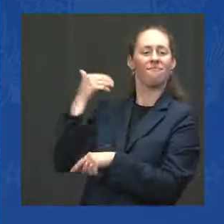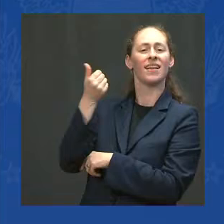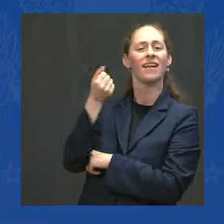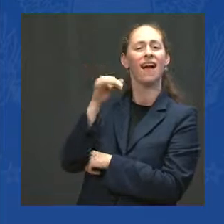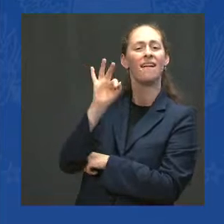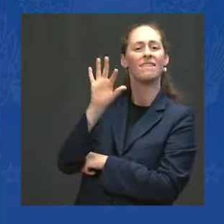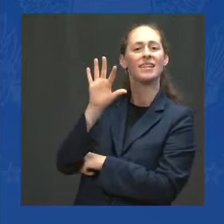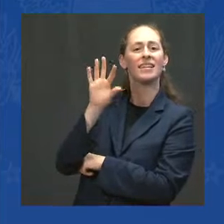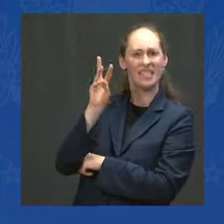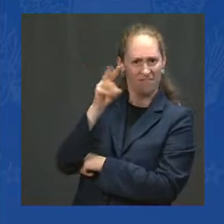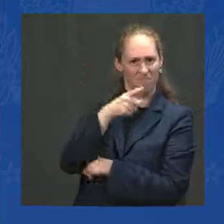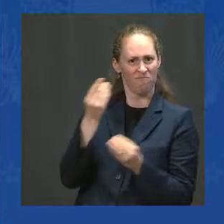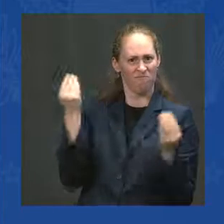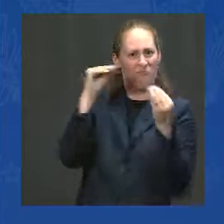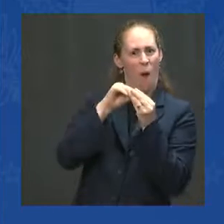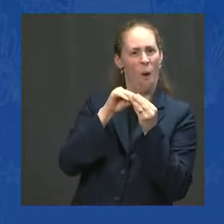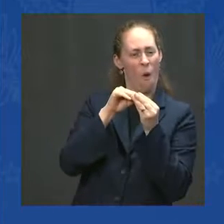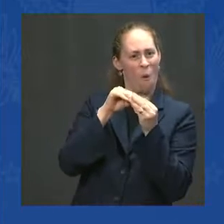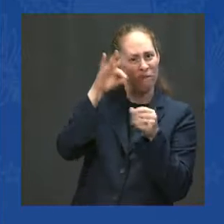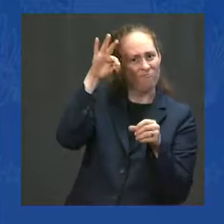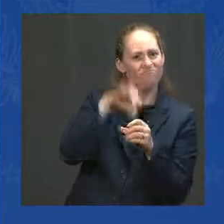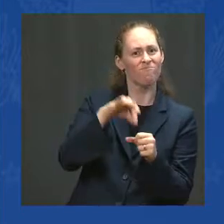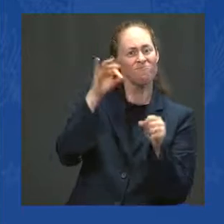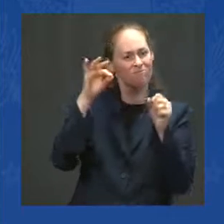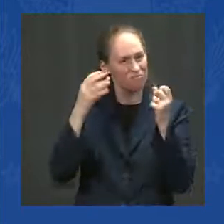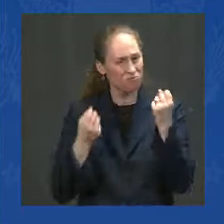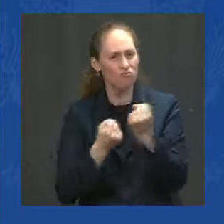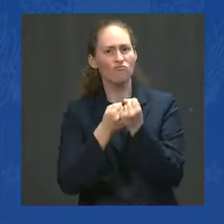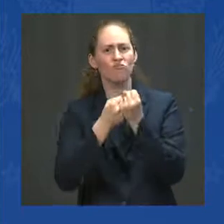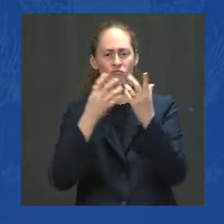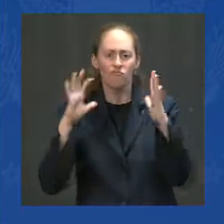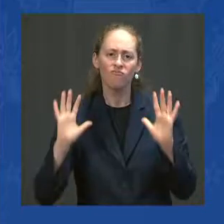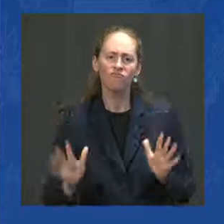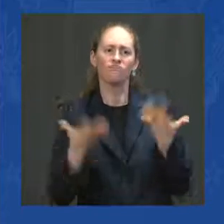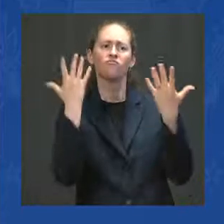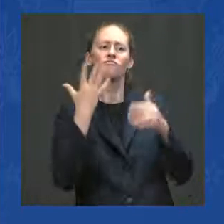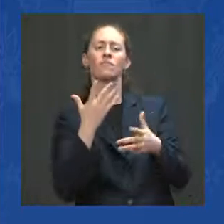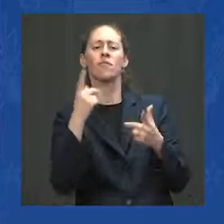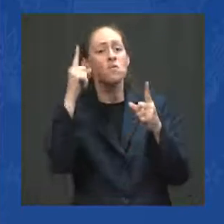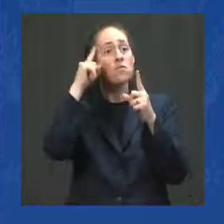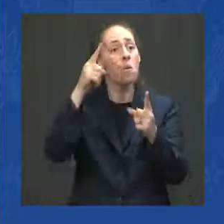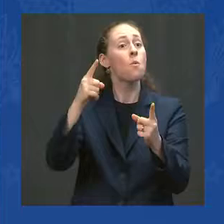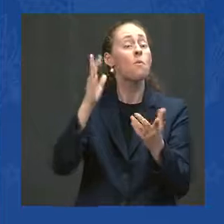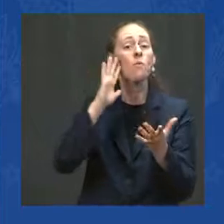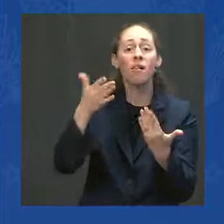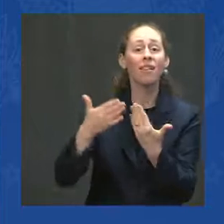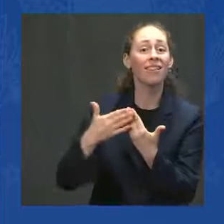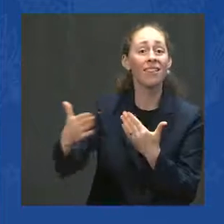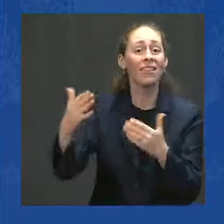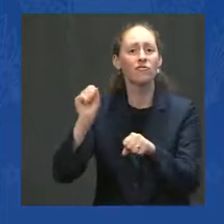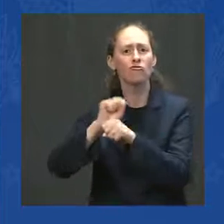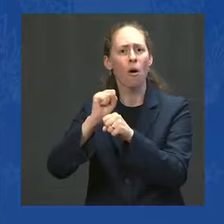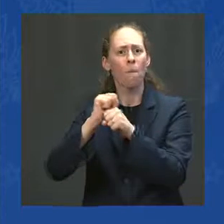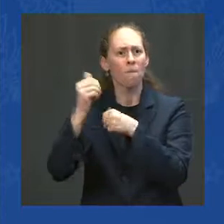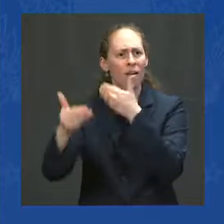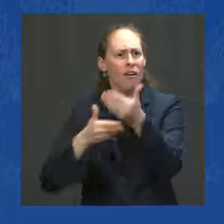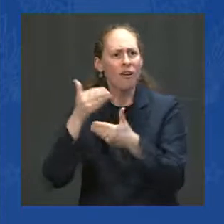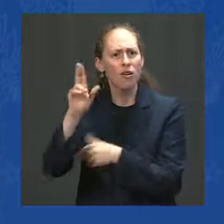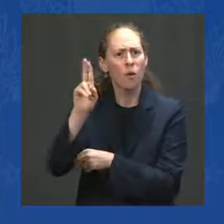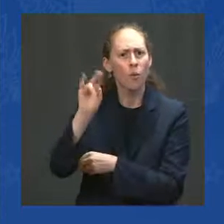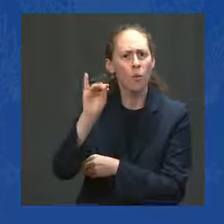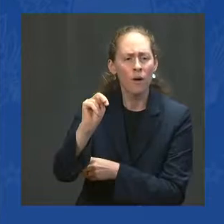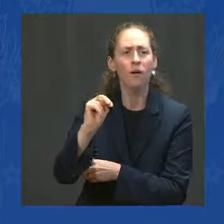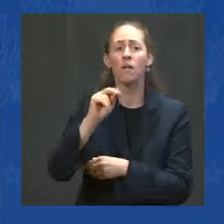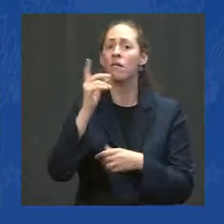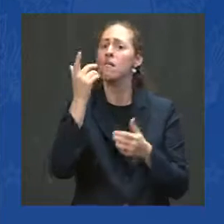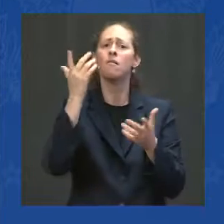one, create millions of good union jobs all across the country, in cities, small towns, rural and tribal